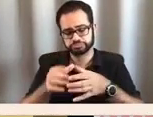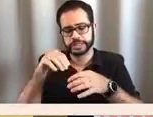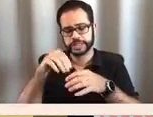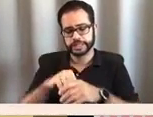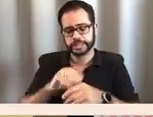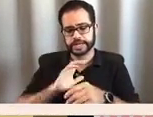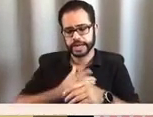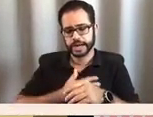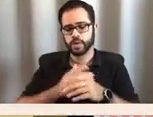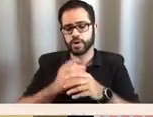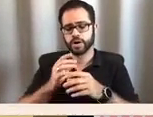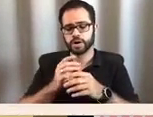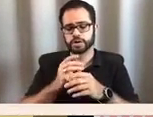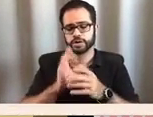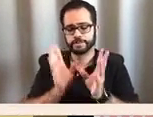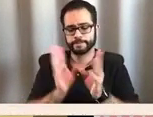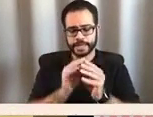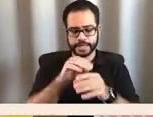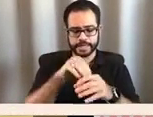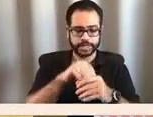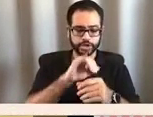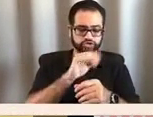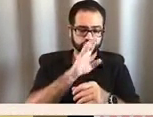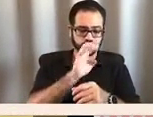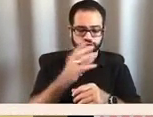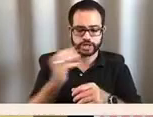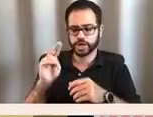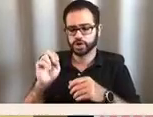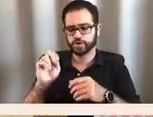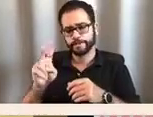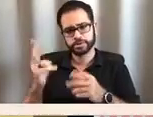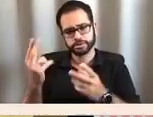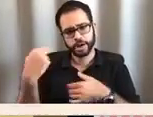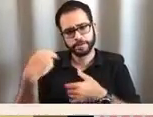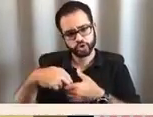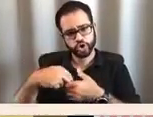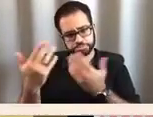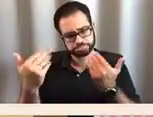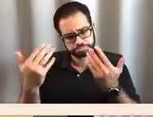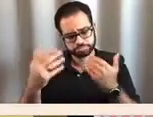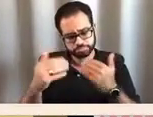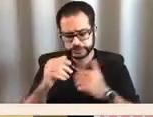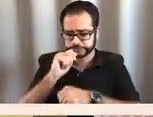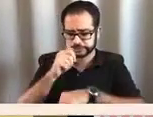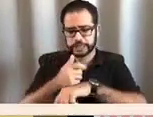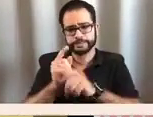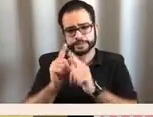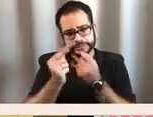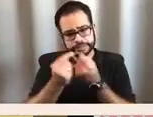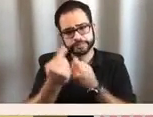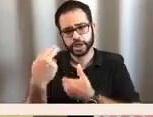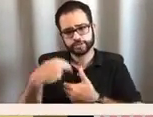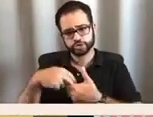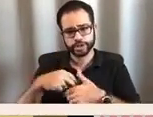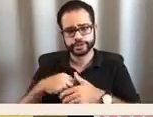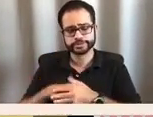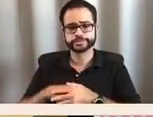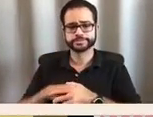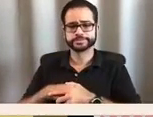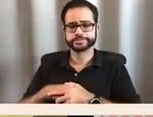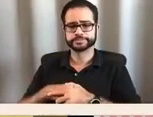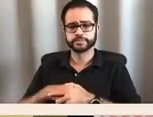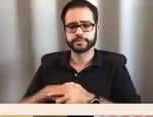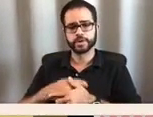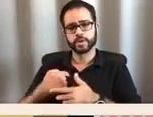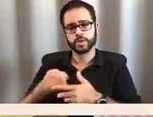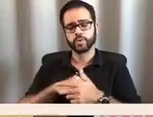institutes in June and again in November. Come join us. Build a team and come join us. And